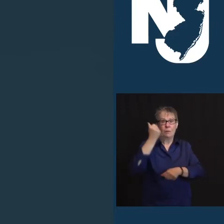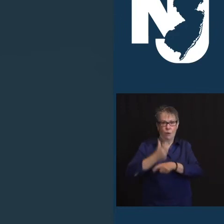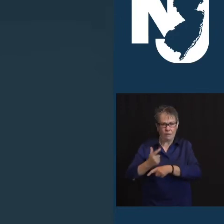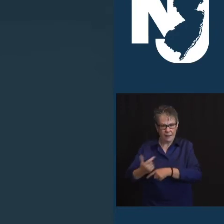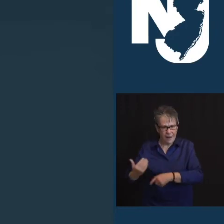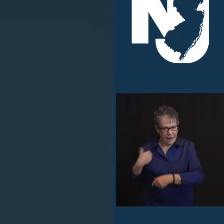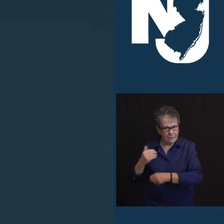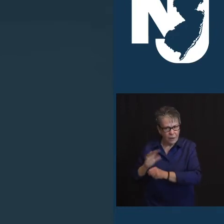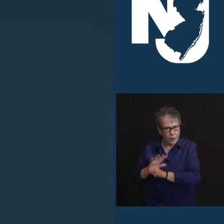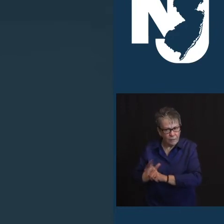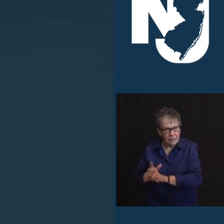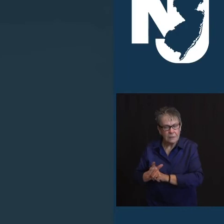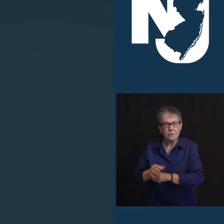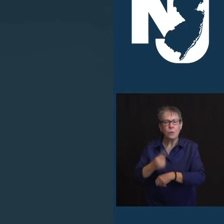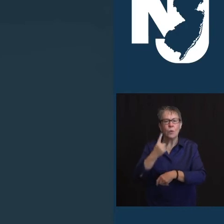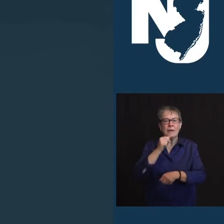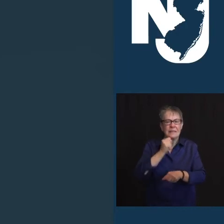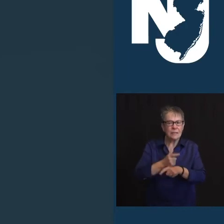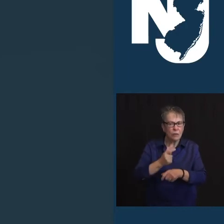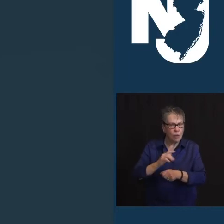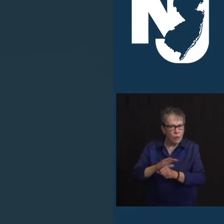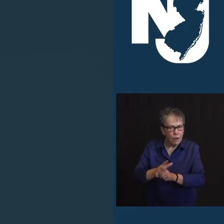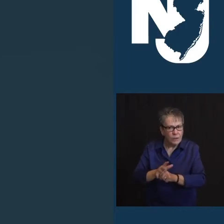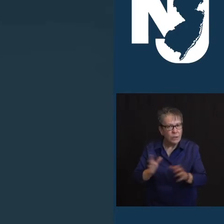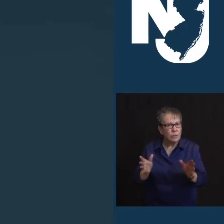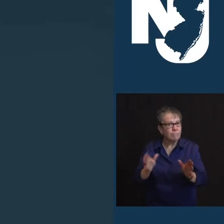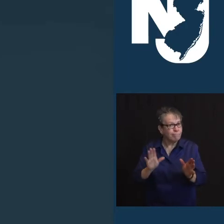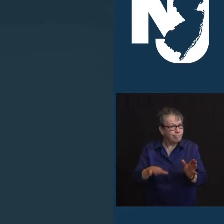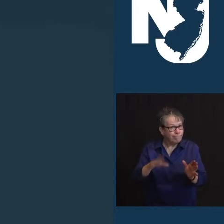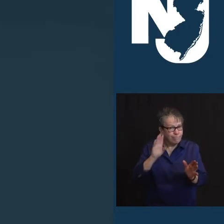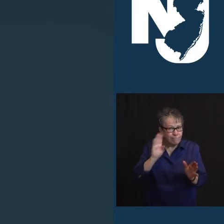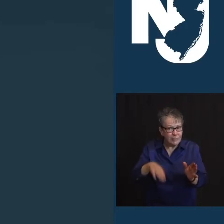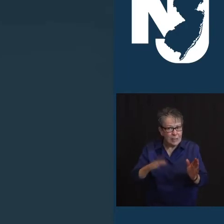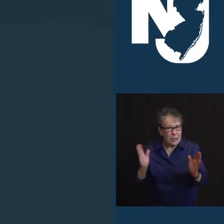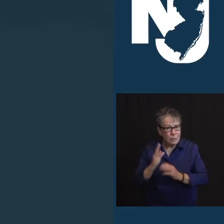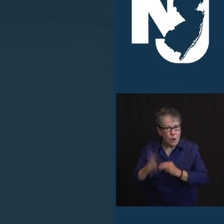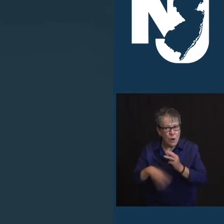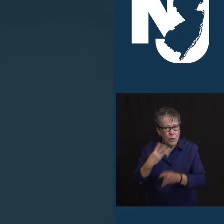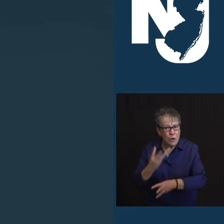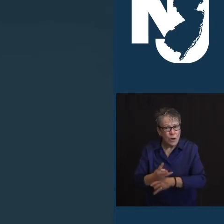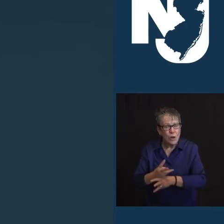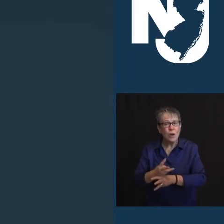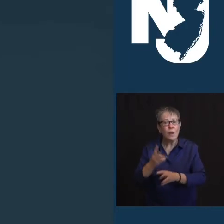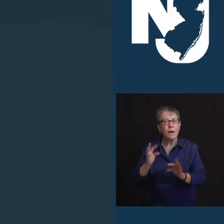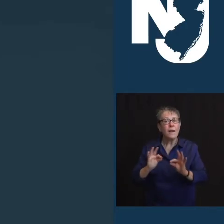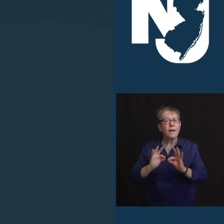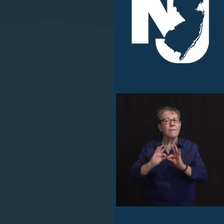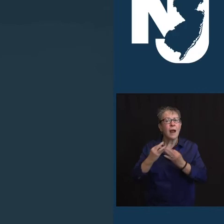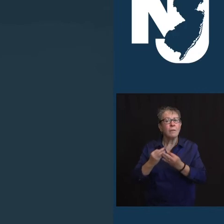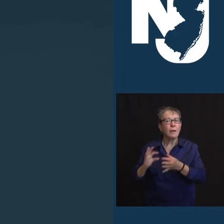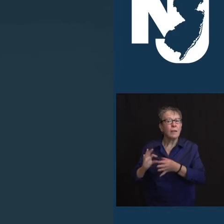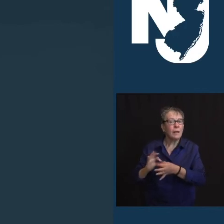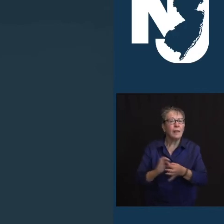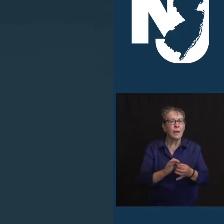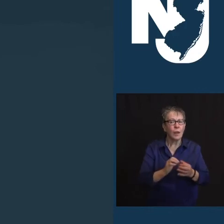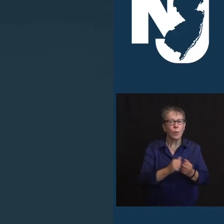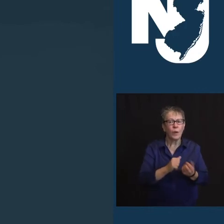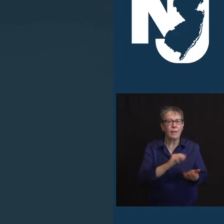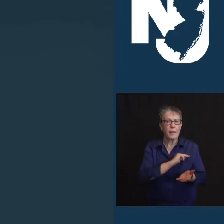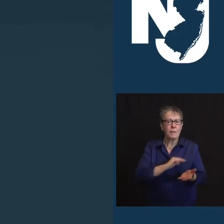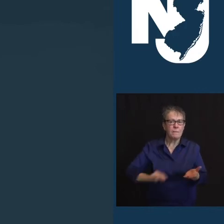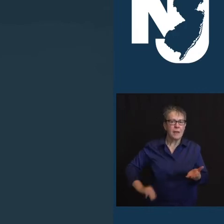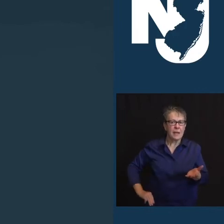Russell. It's a small world network. He also had, and the family have deep relations with Mayor Joe Panula, who's a dear friend, Eddie Covington,